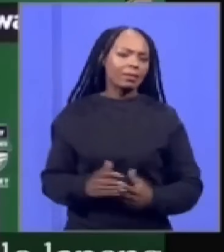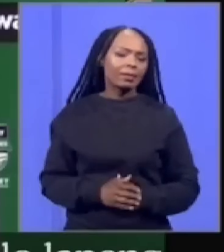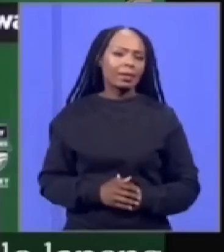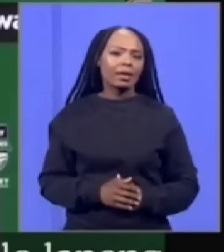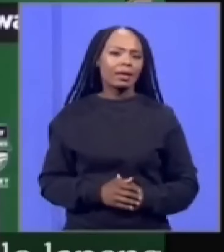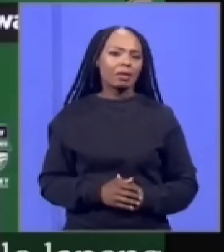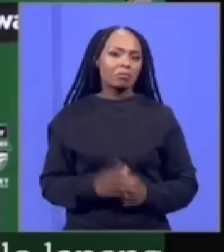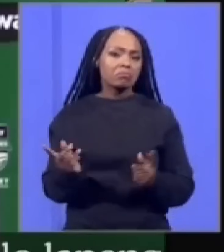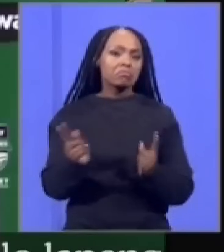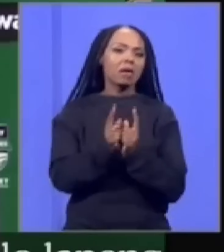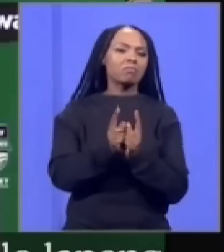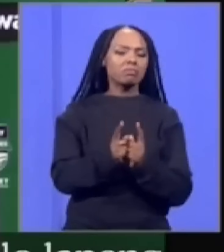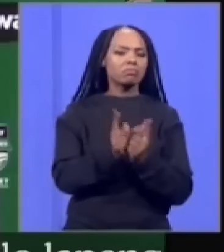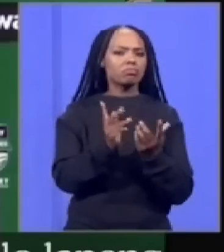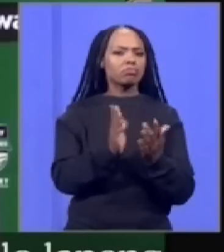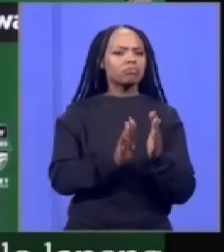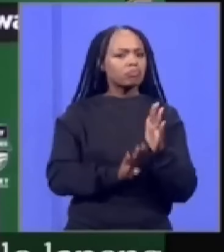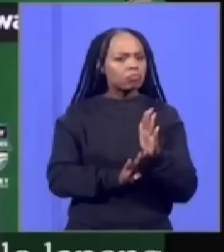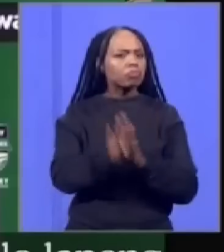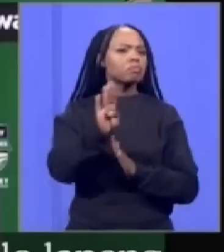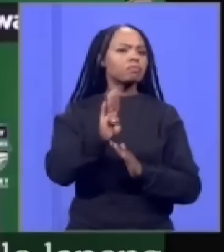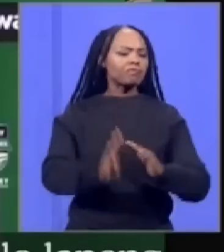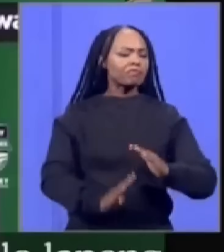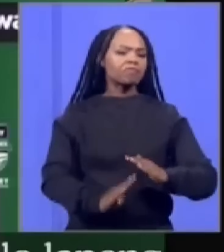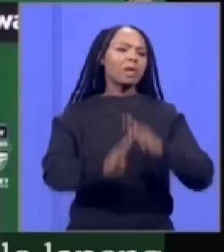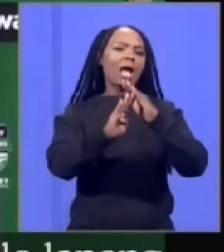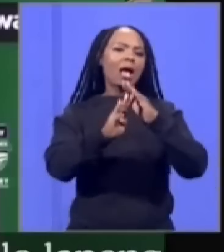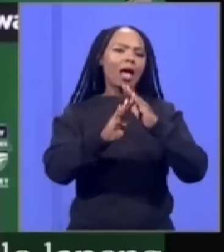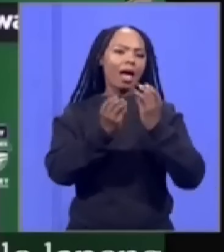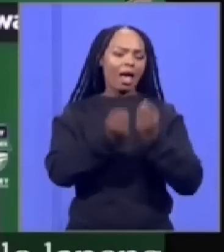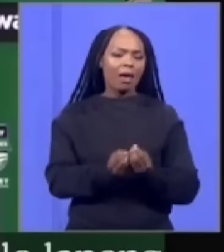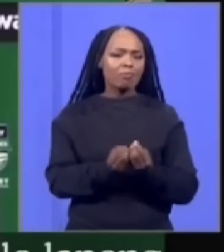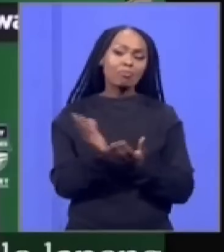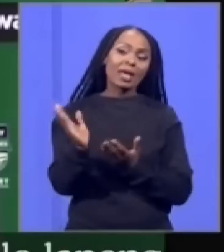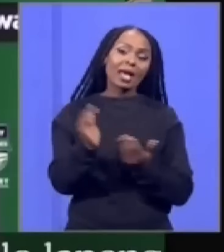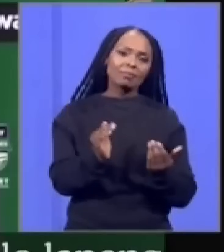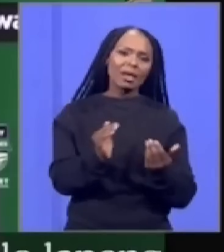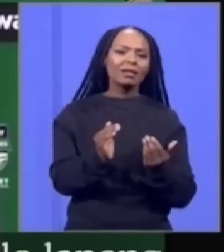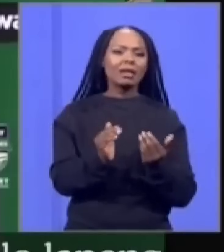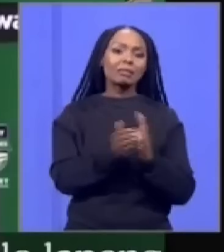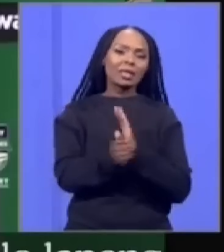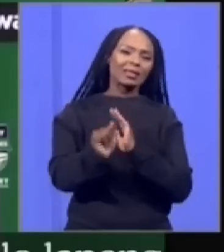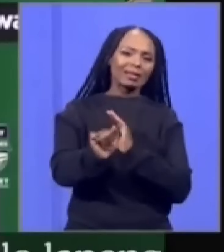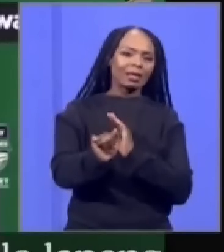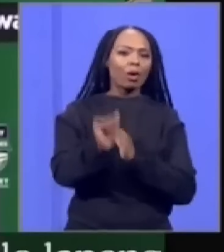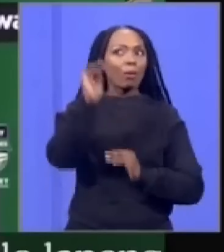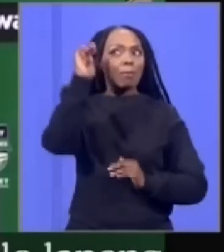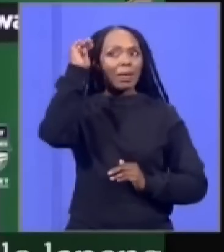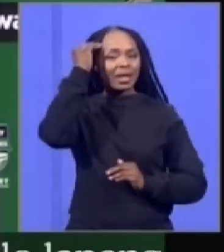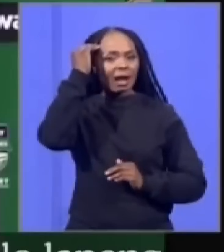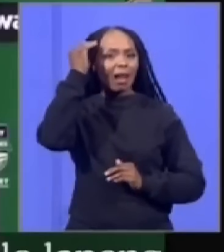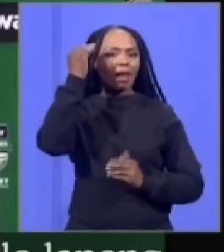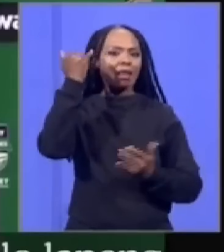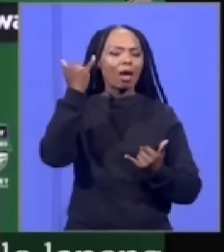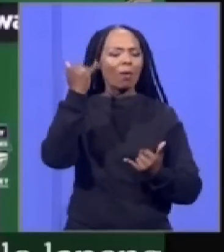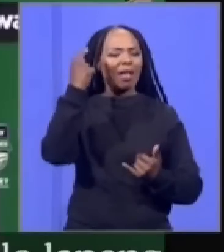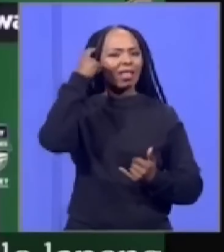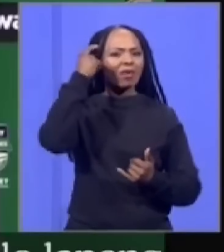to come out on top. So I think in terms of what to expect from a skill point of view, from a mental point of view, I think it's still